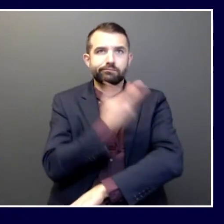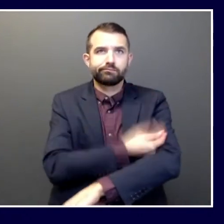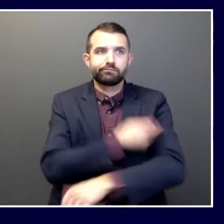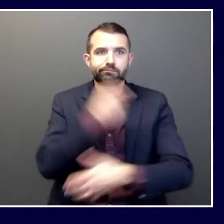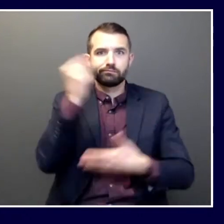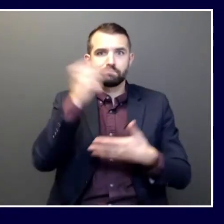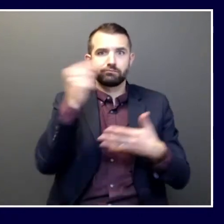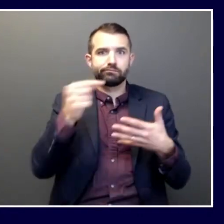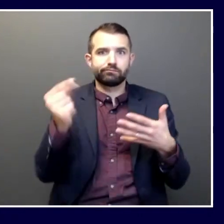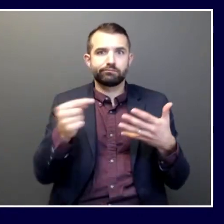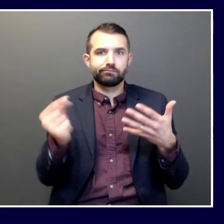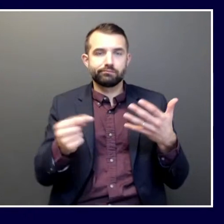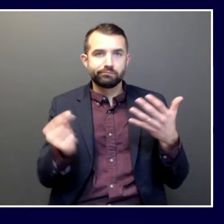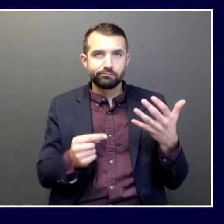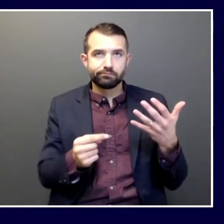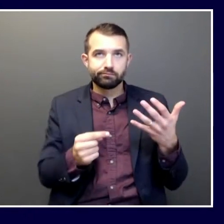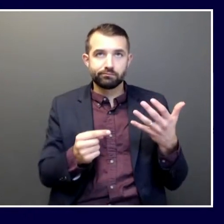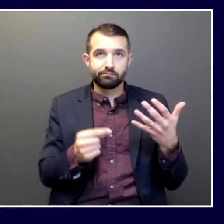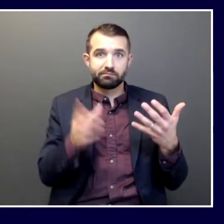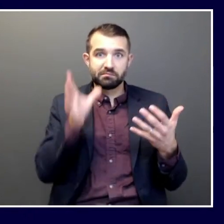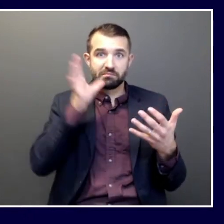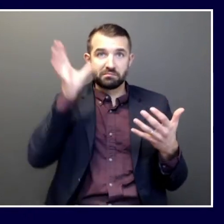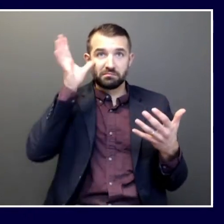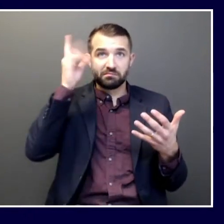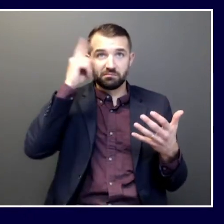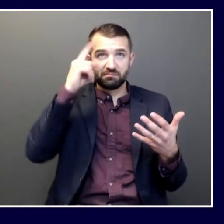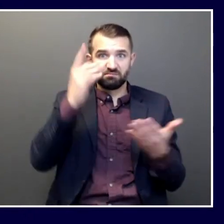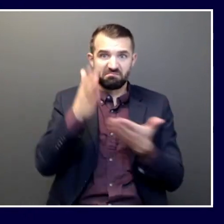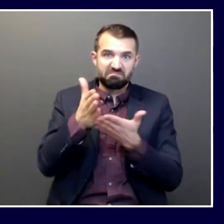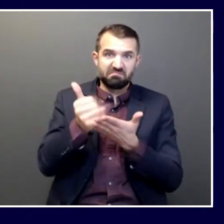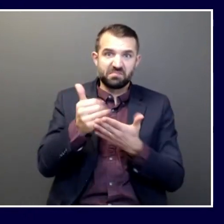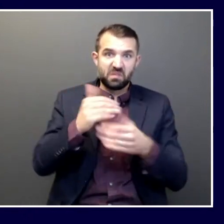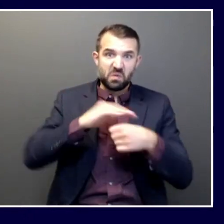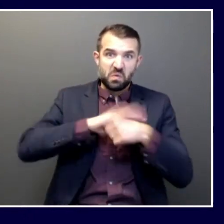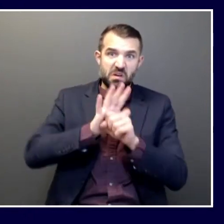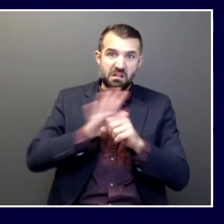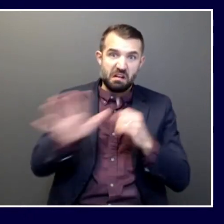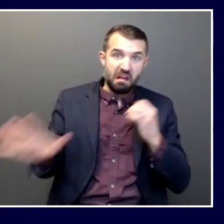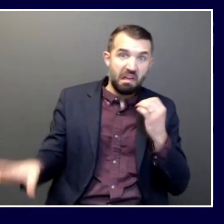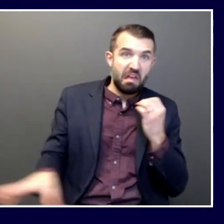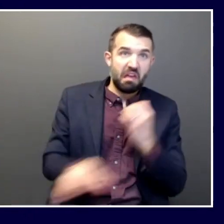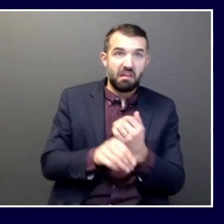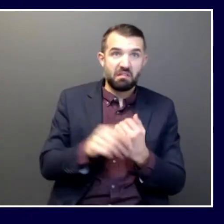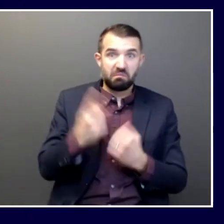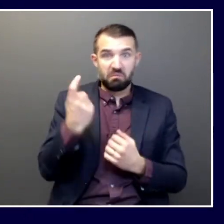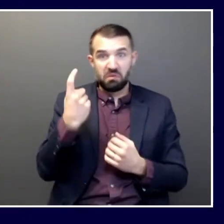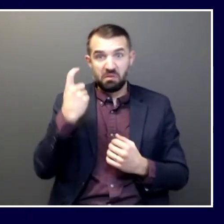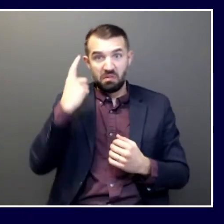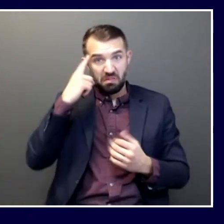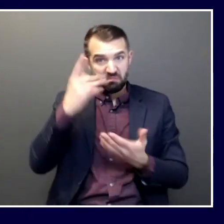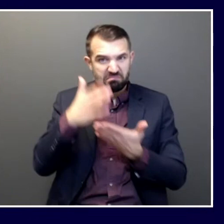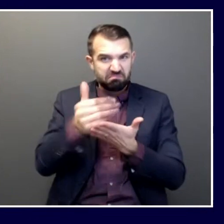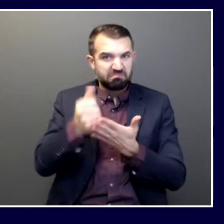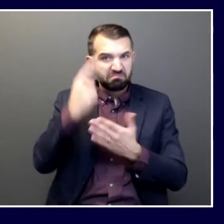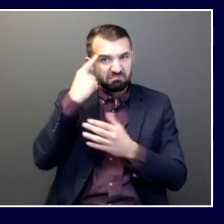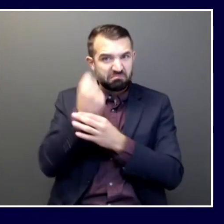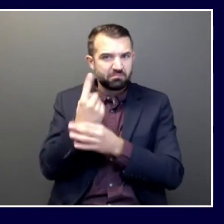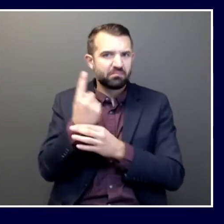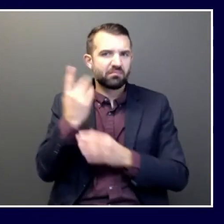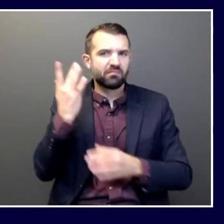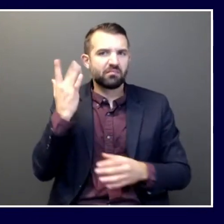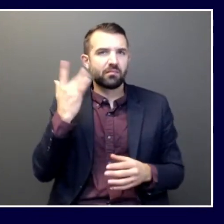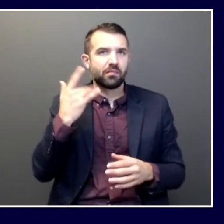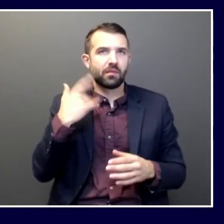as qualitatively different. And I think the emergency use authorization is a big part of that. What would you say to parents who want to wait until